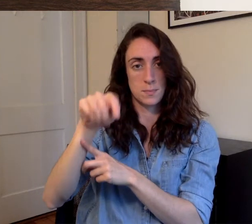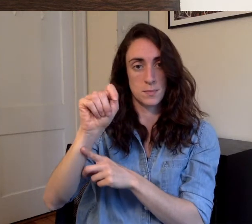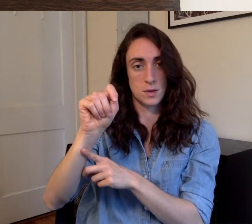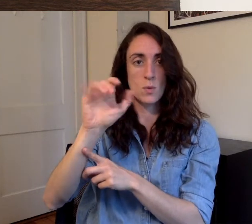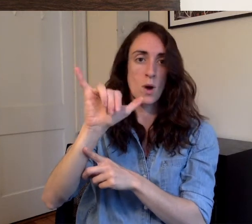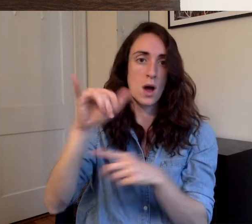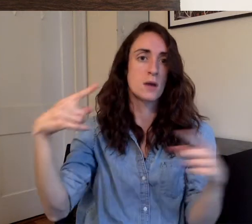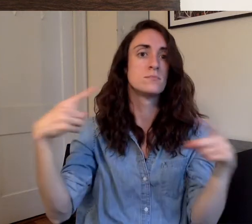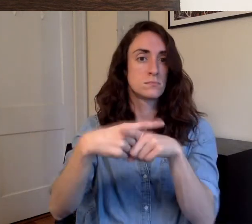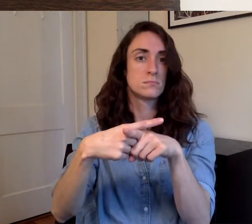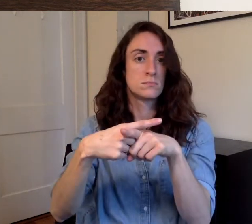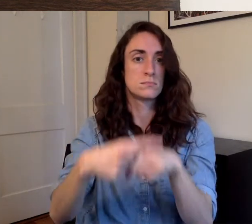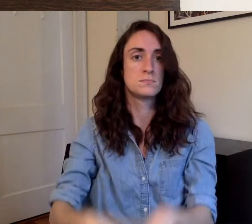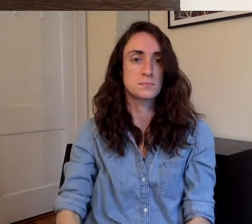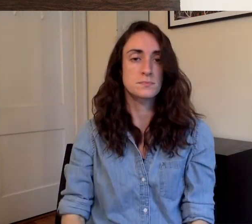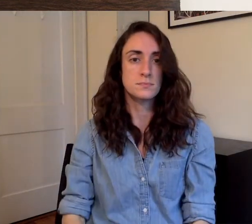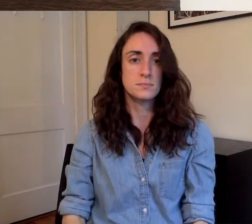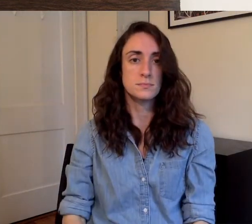y-intercept.